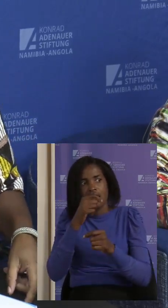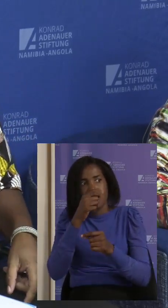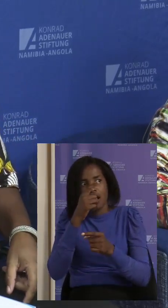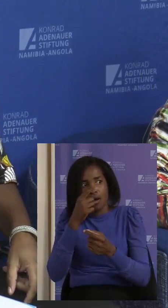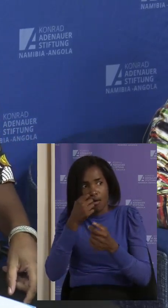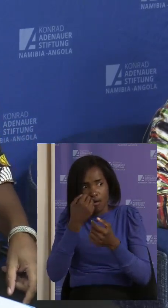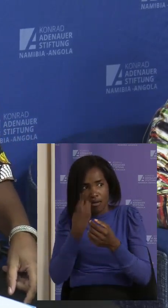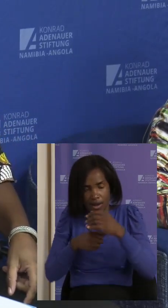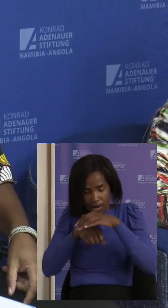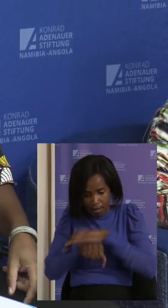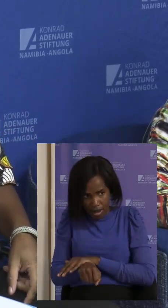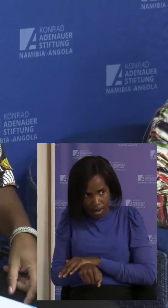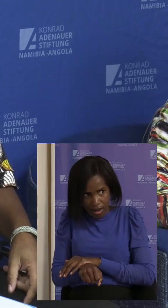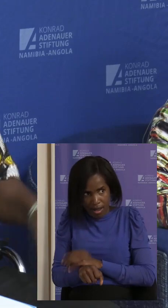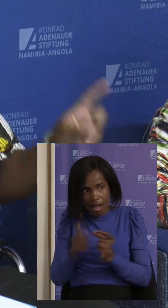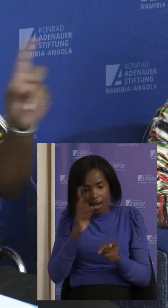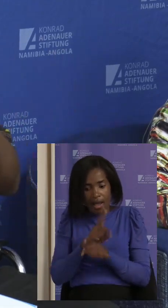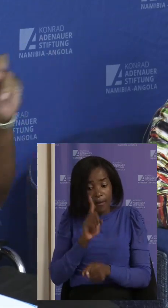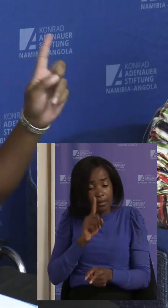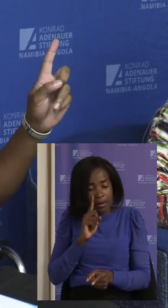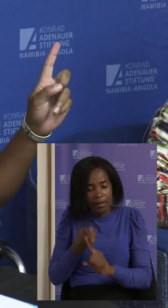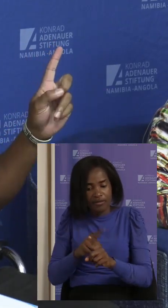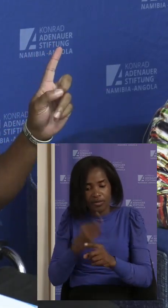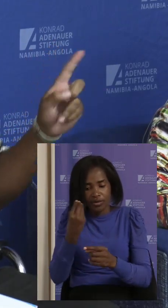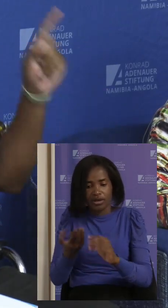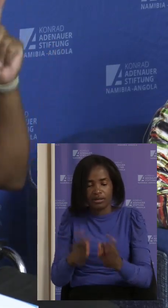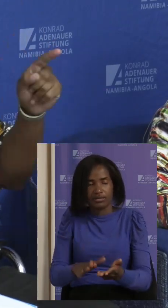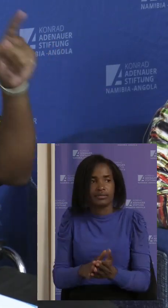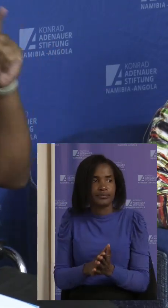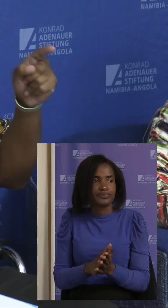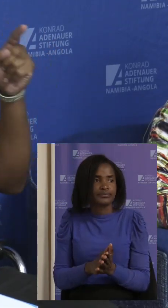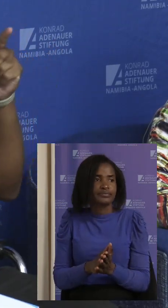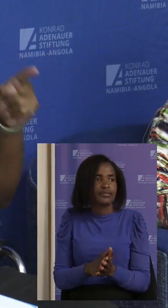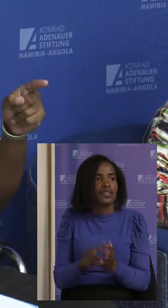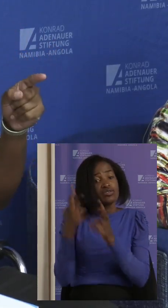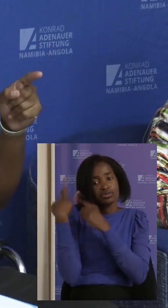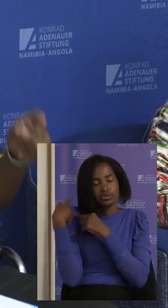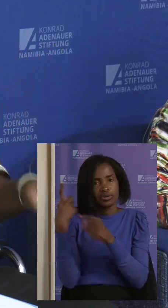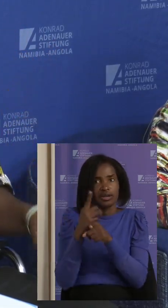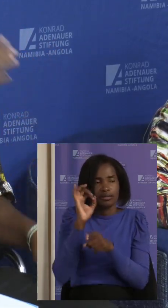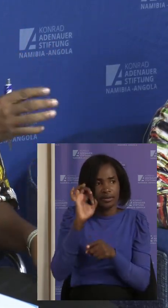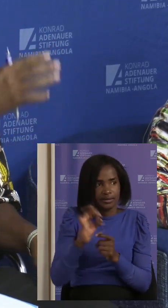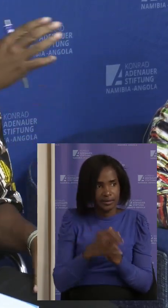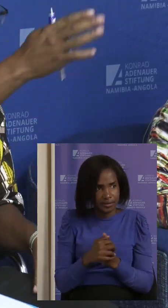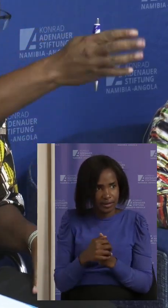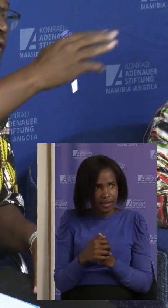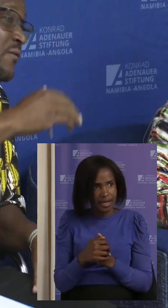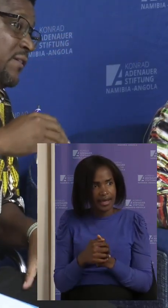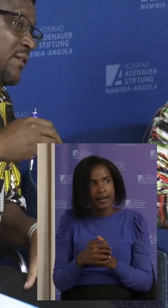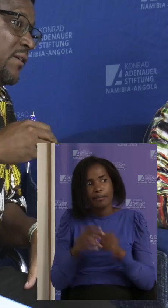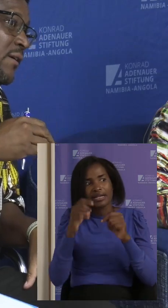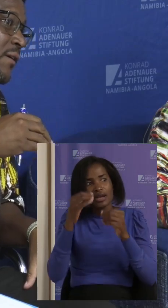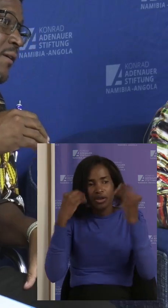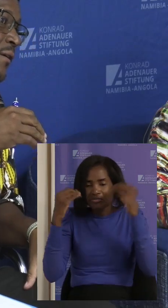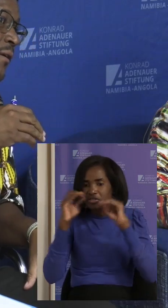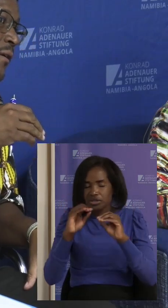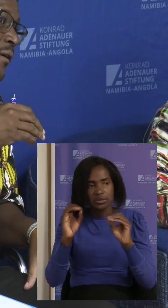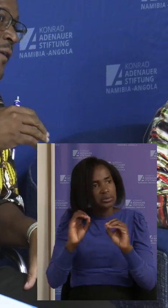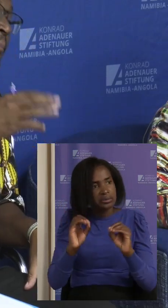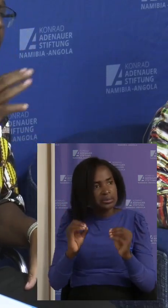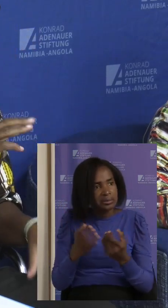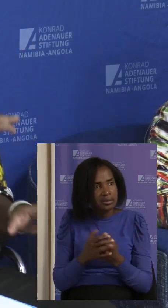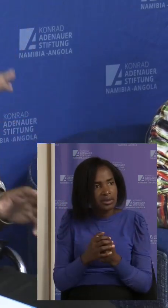ends up in a grave. And that's not expenses. It's in fact the responsibility of the state. But these things are not being taught at the university.